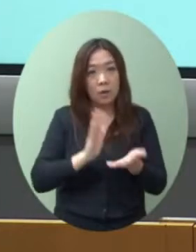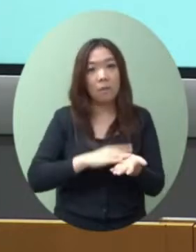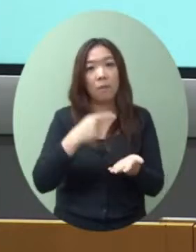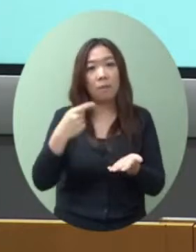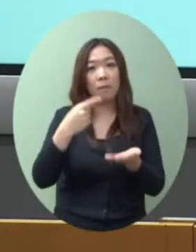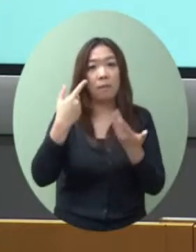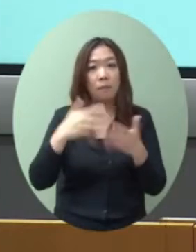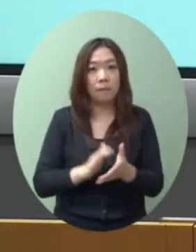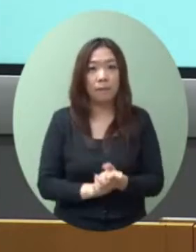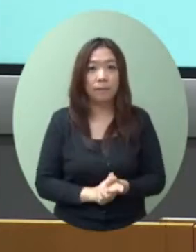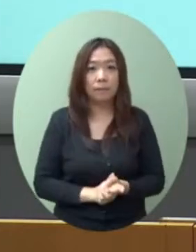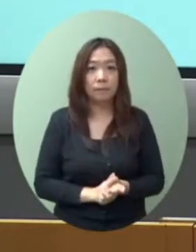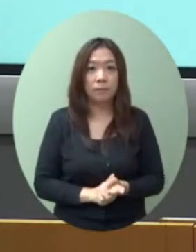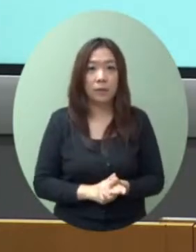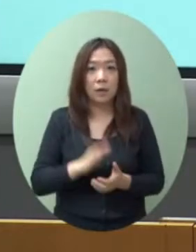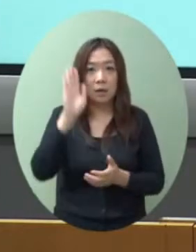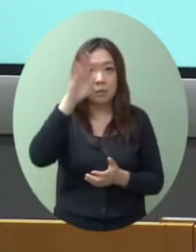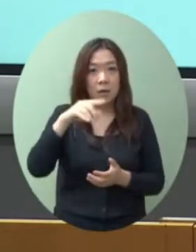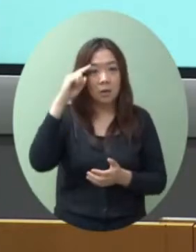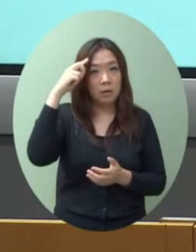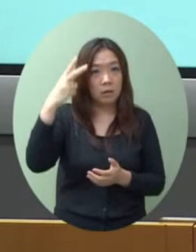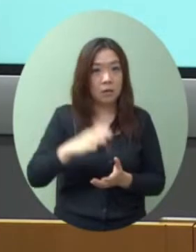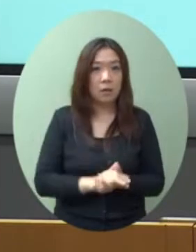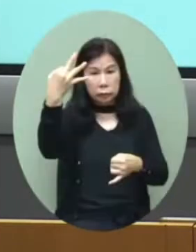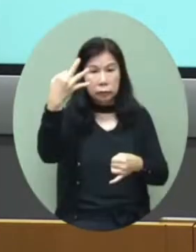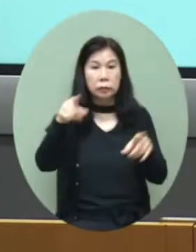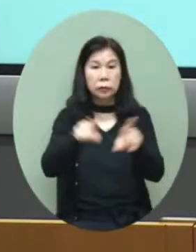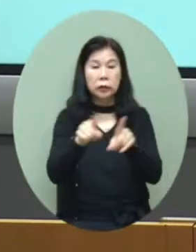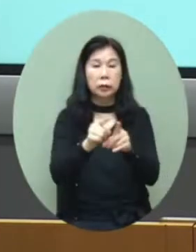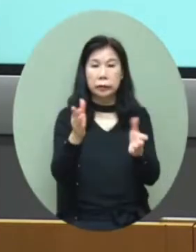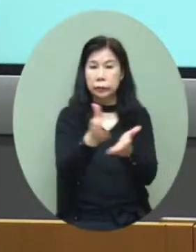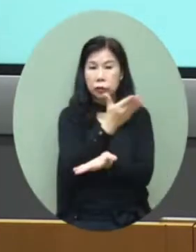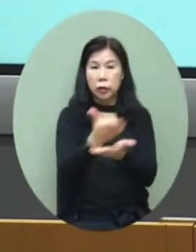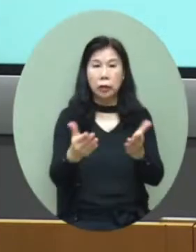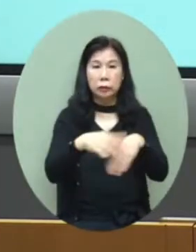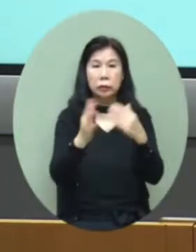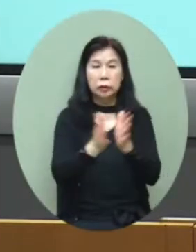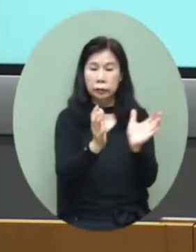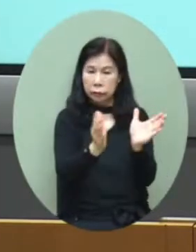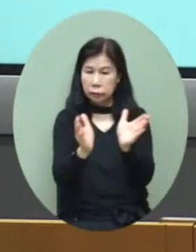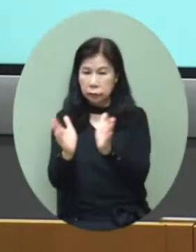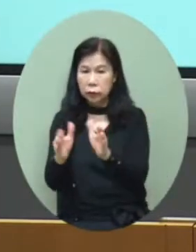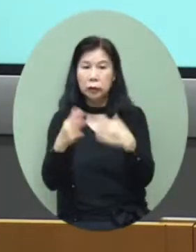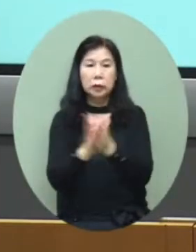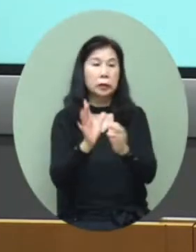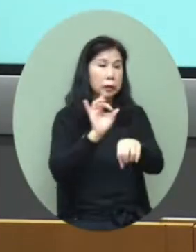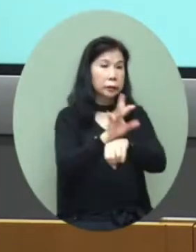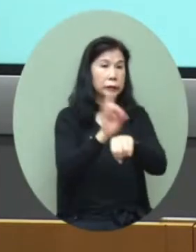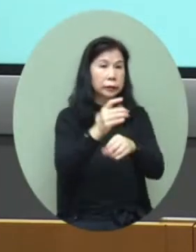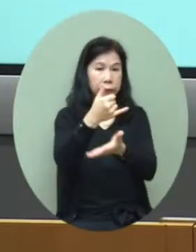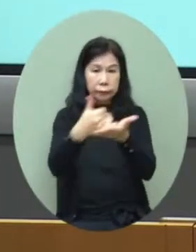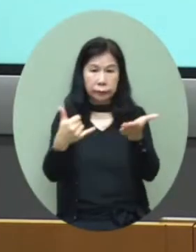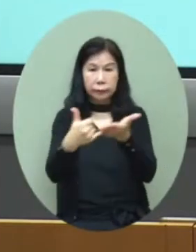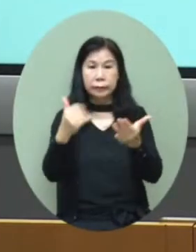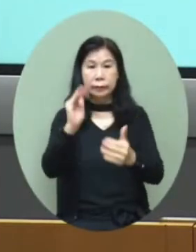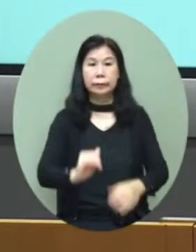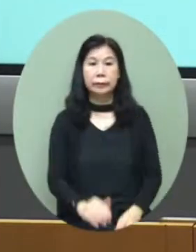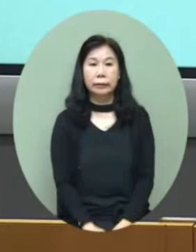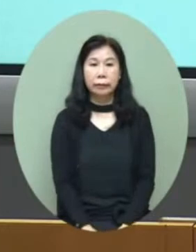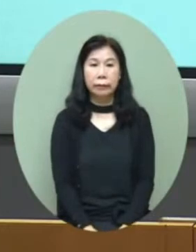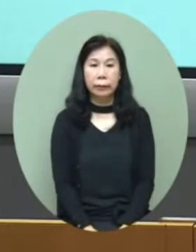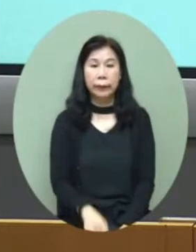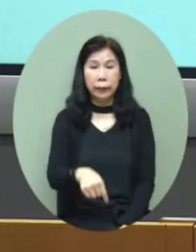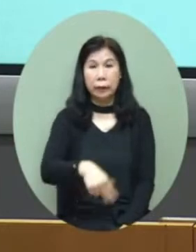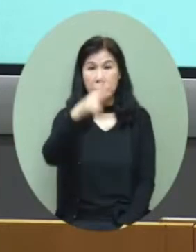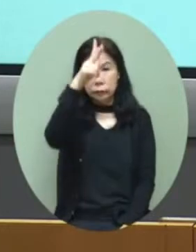the tests. If they get negative results, they can, in an orderly manner by